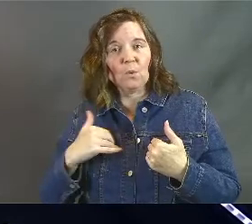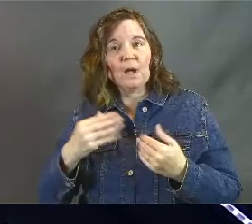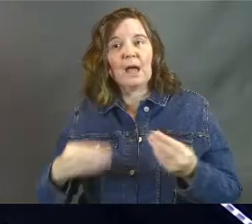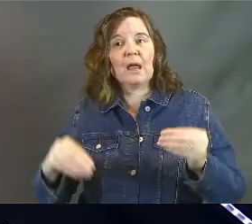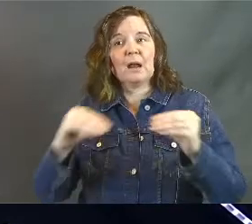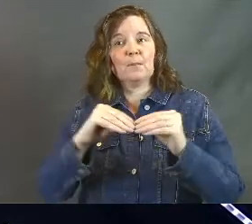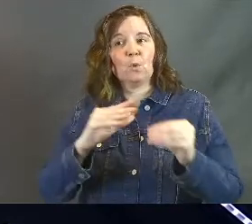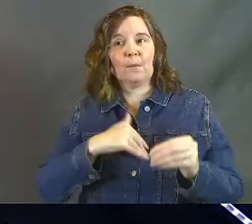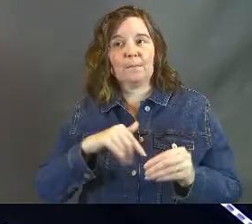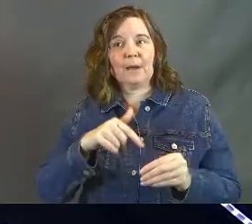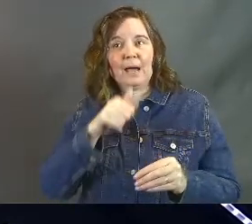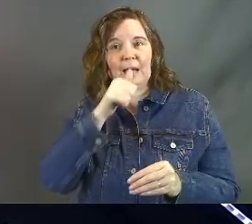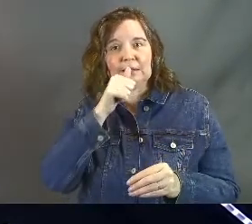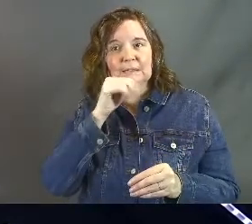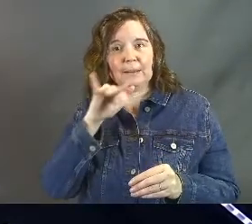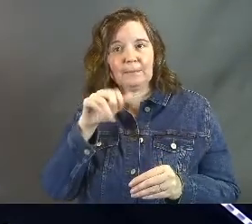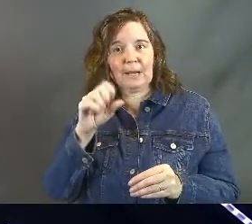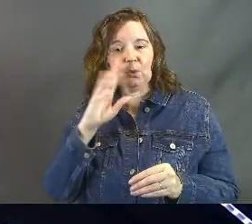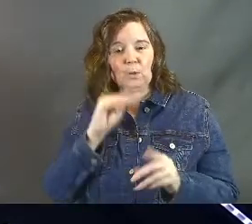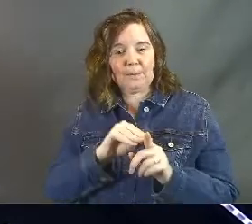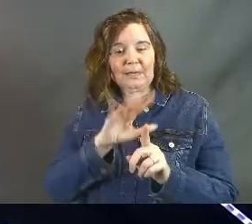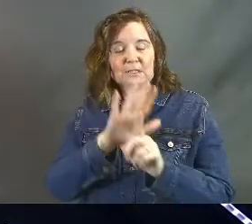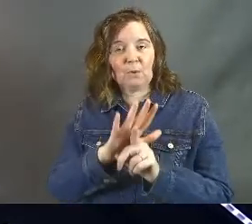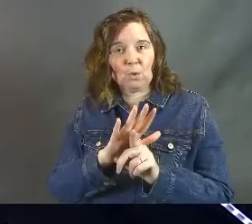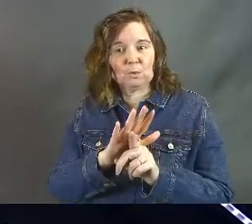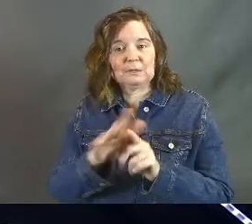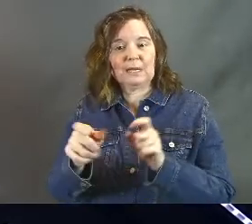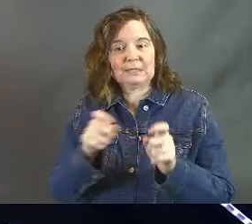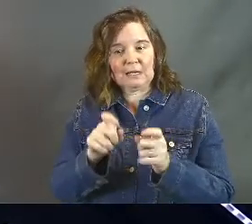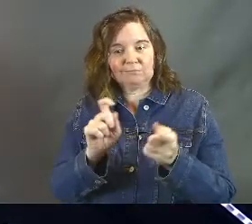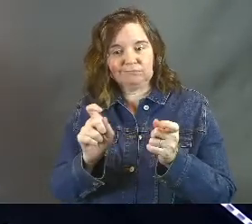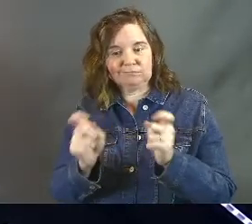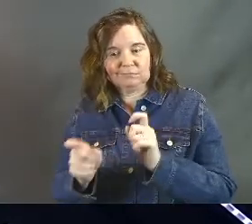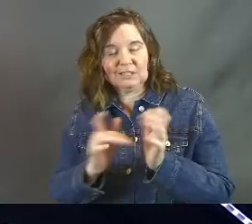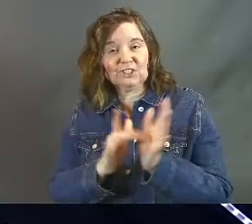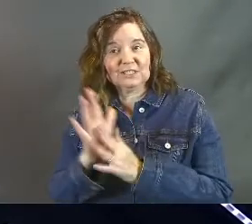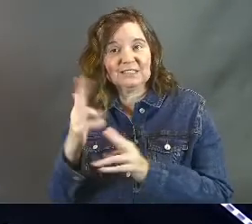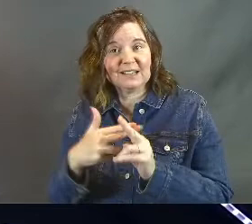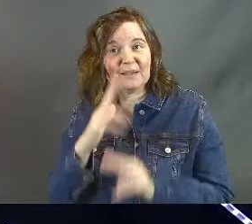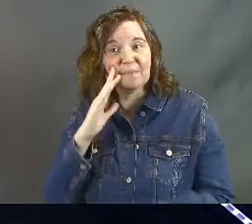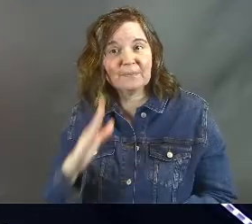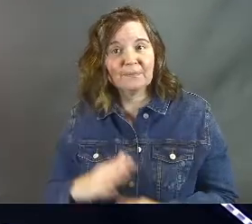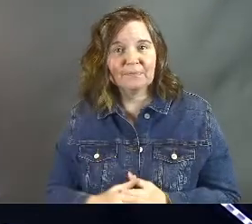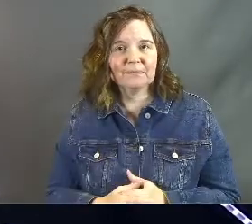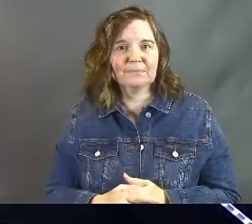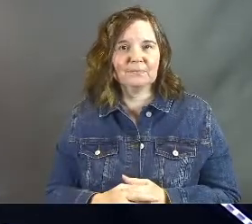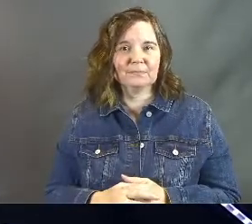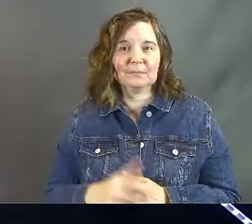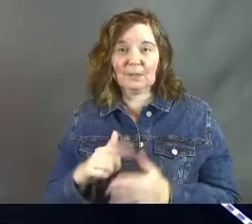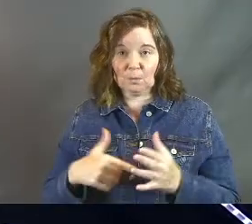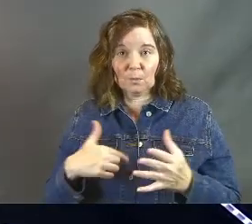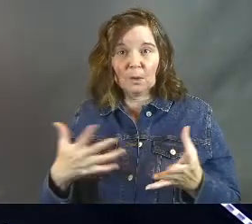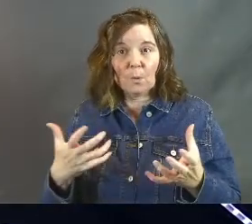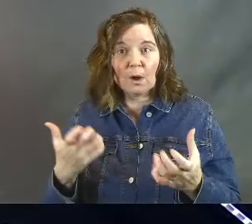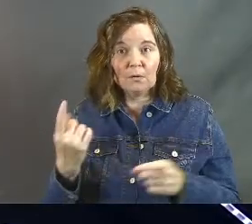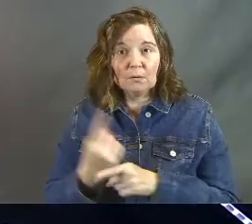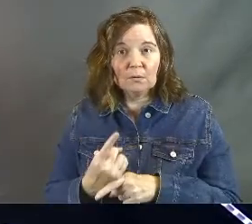And more of my secret biases will be exposed and dealt with in Jesus' name. Isn't that what we want?